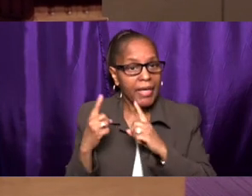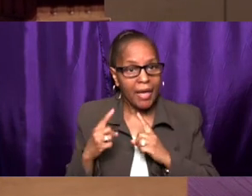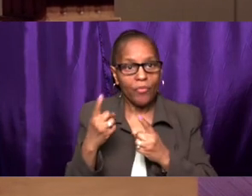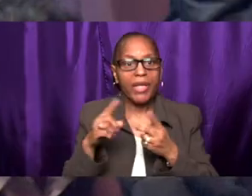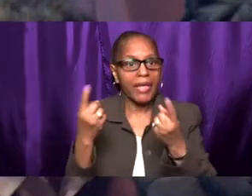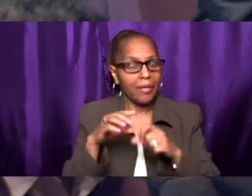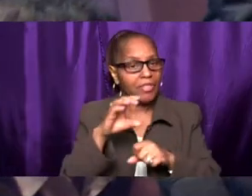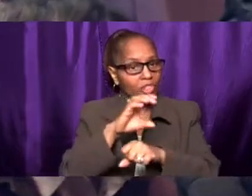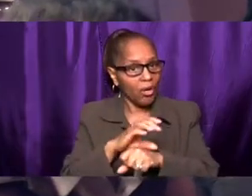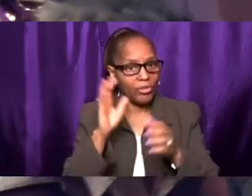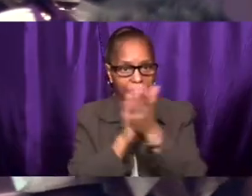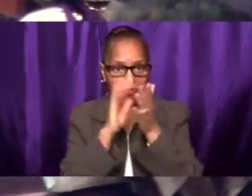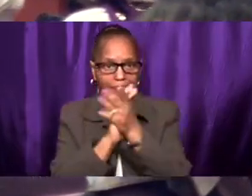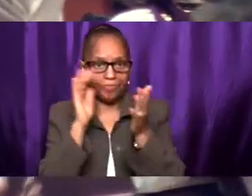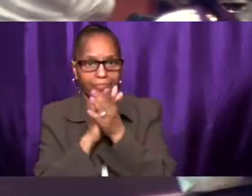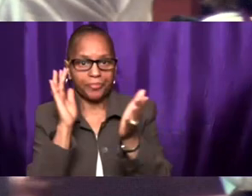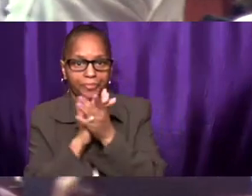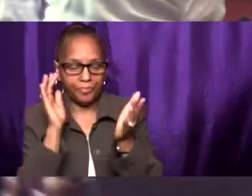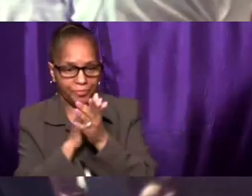to church.